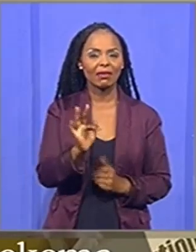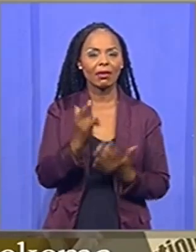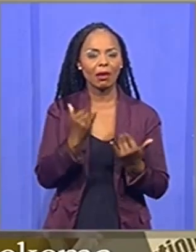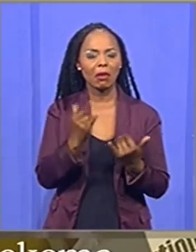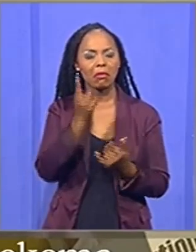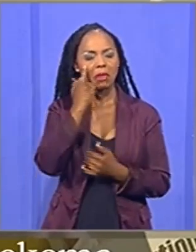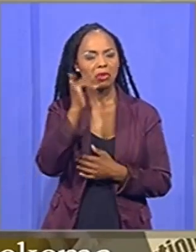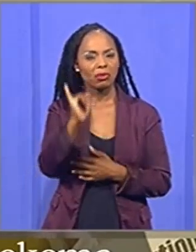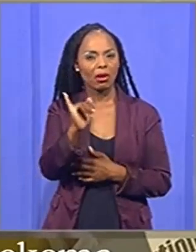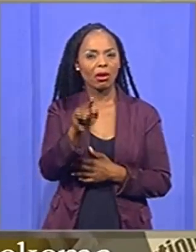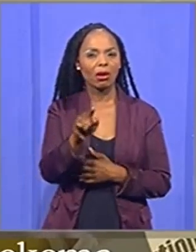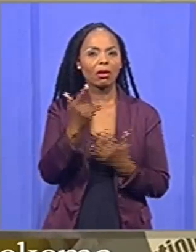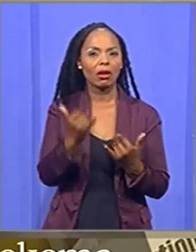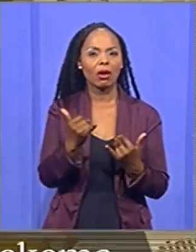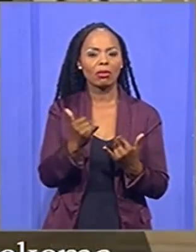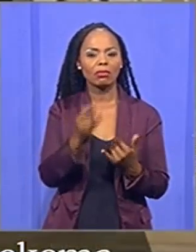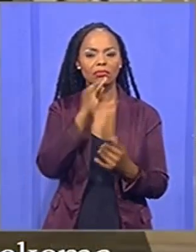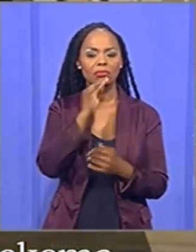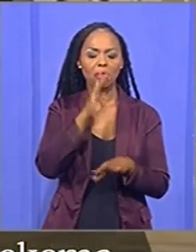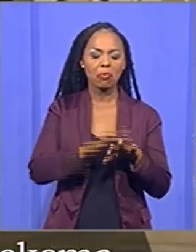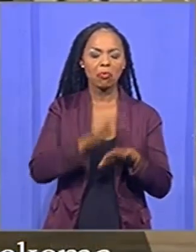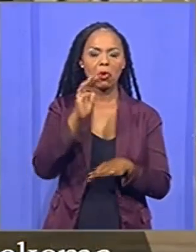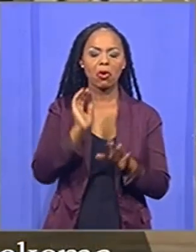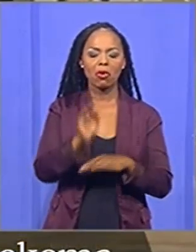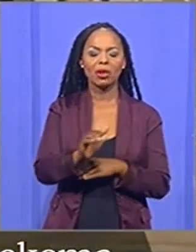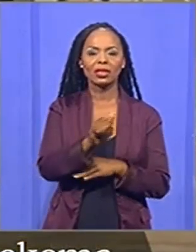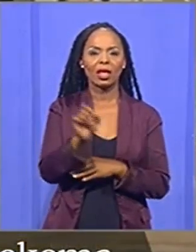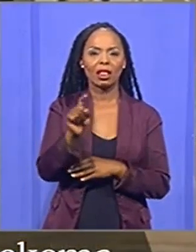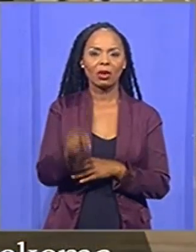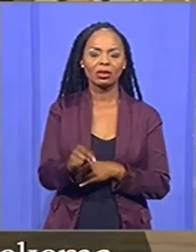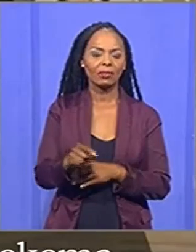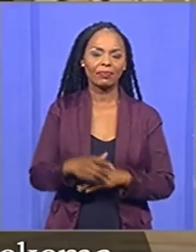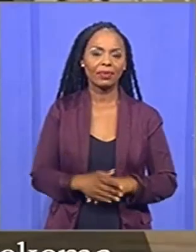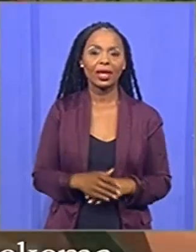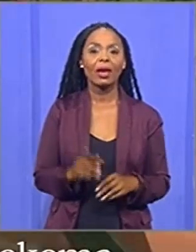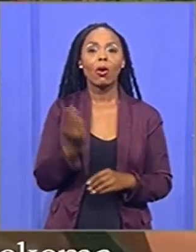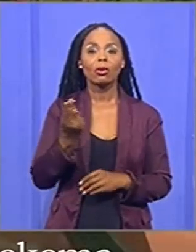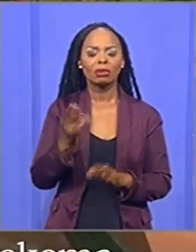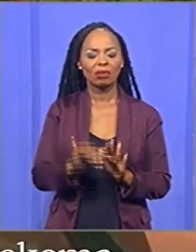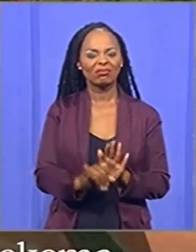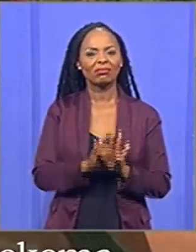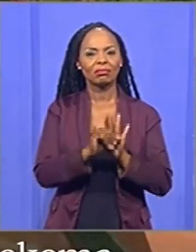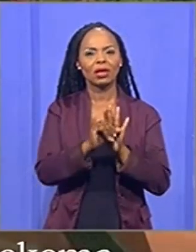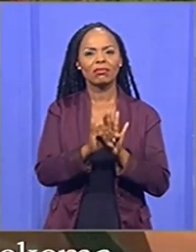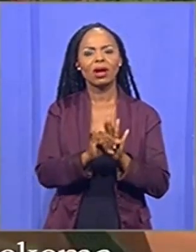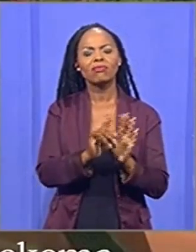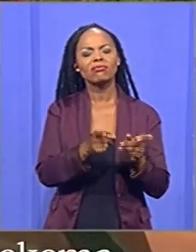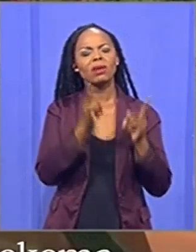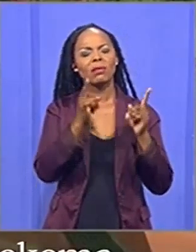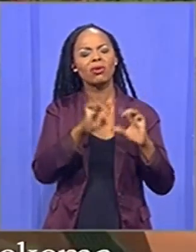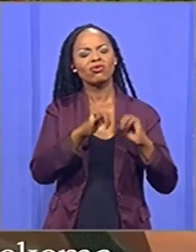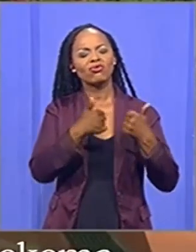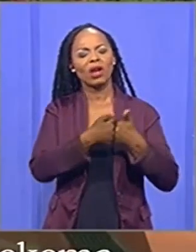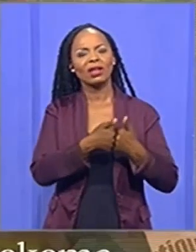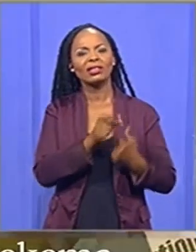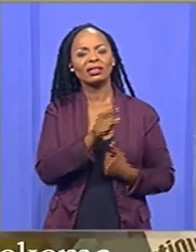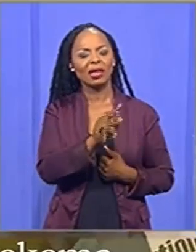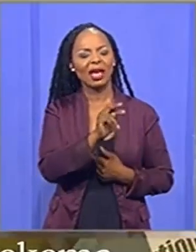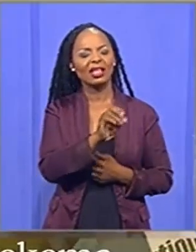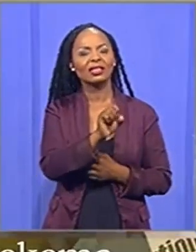families not earning more than 600,000 rand. We've identified all the hotspots often associated with